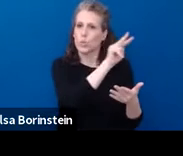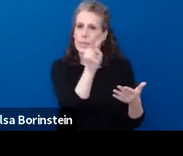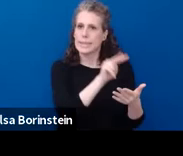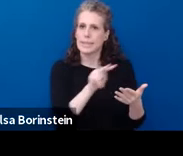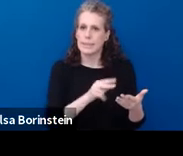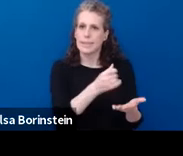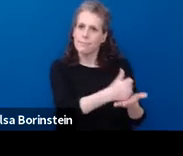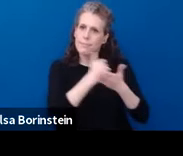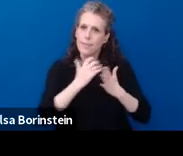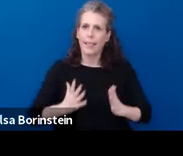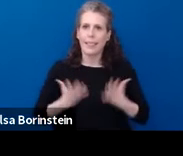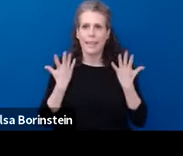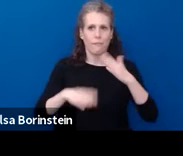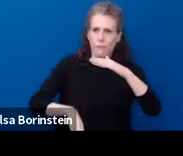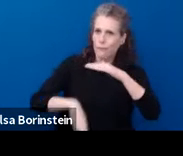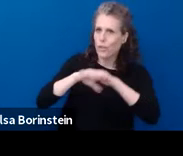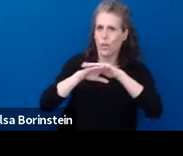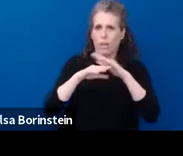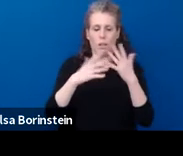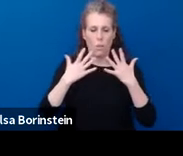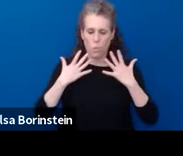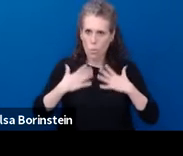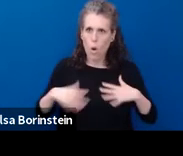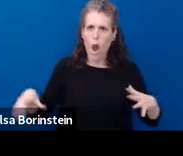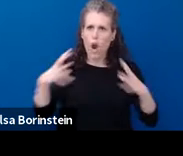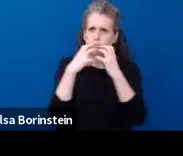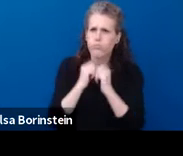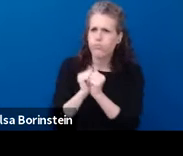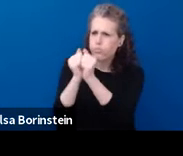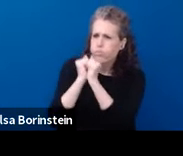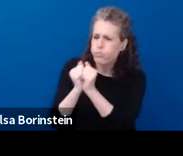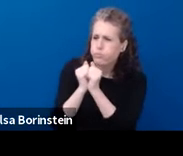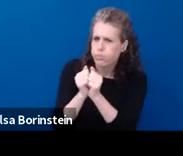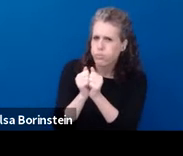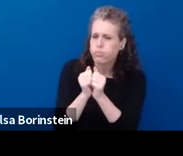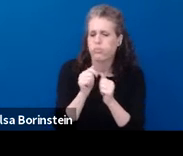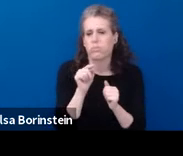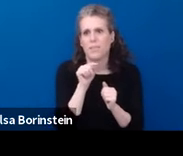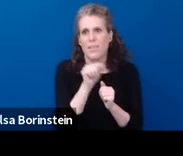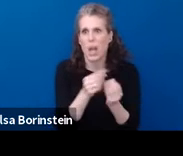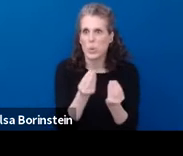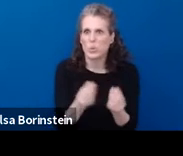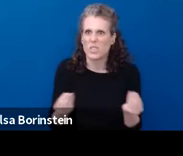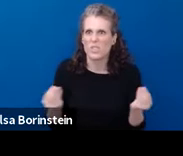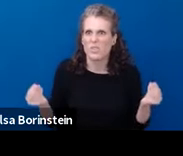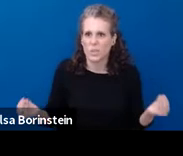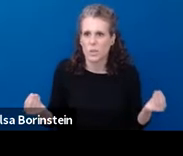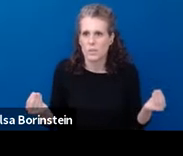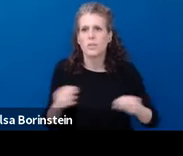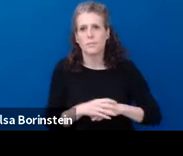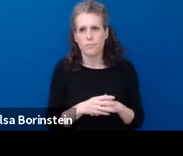are also involved and valued as an important resource by giving their opinions